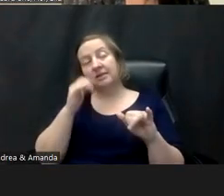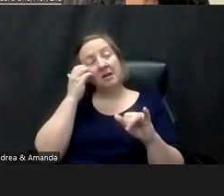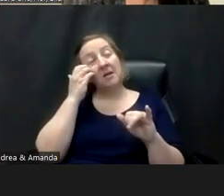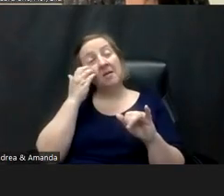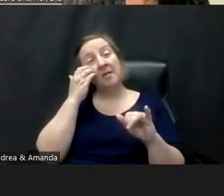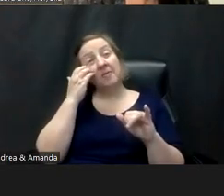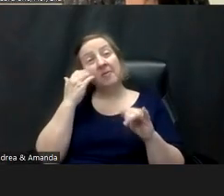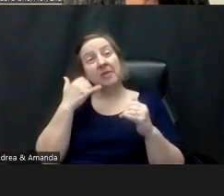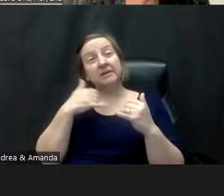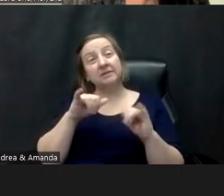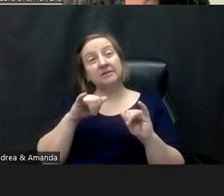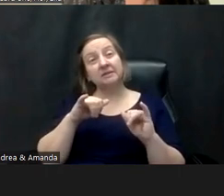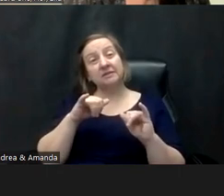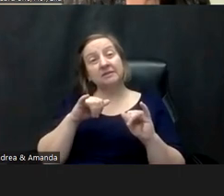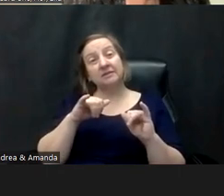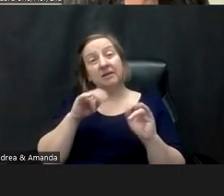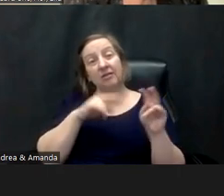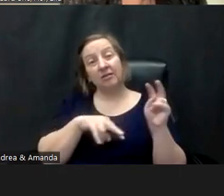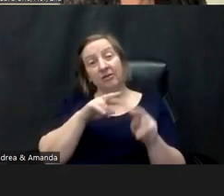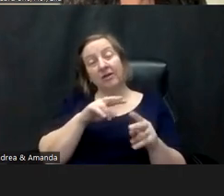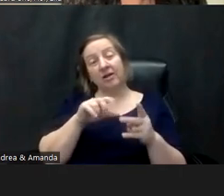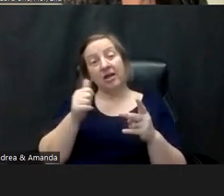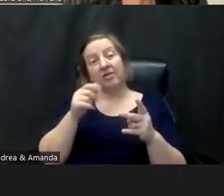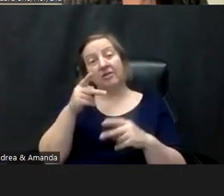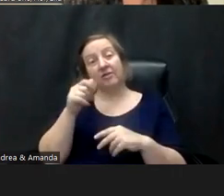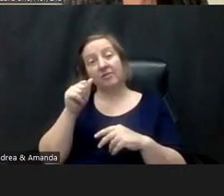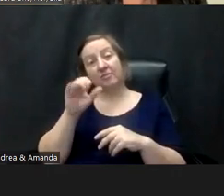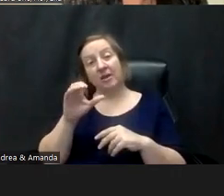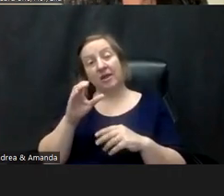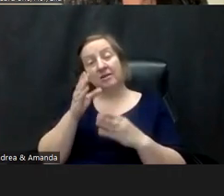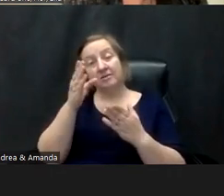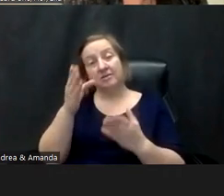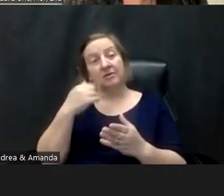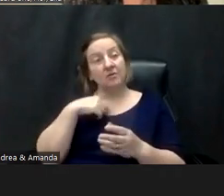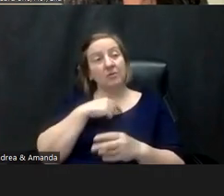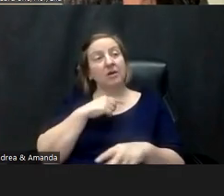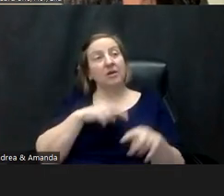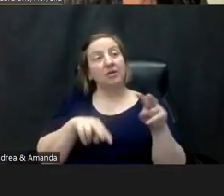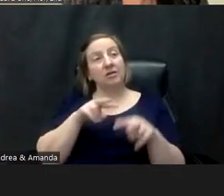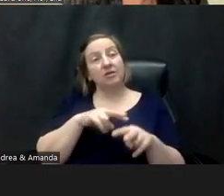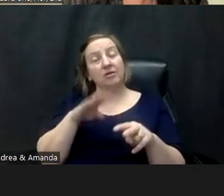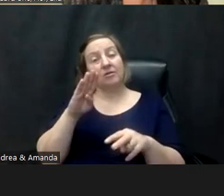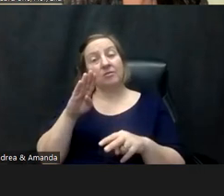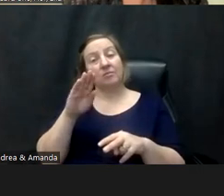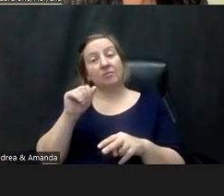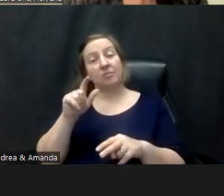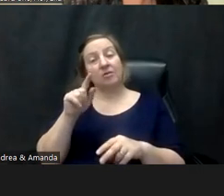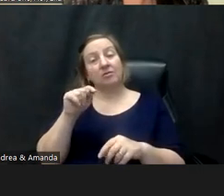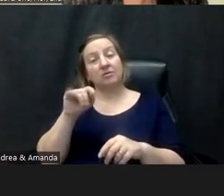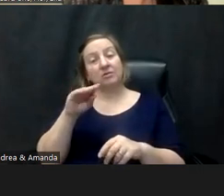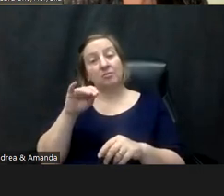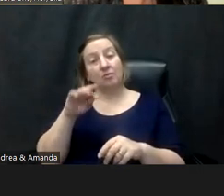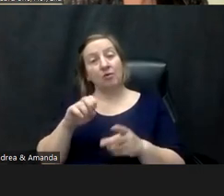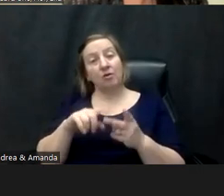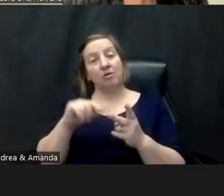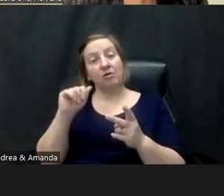that still merit taking a look at, another PAC member suggested that we take a look at Baltimore and Albuquerque